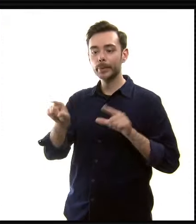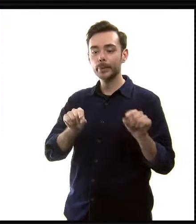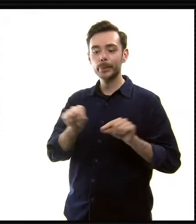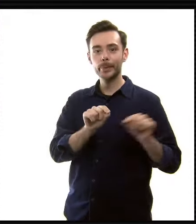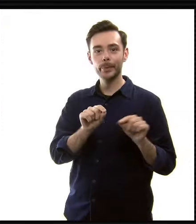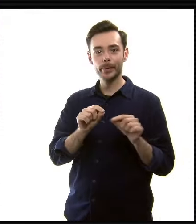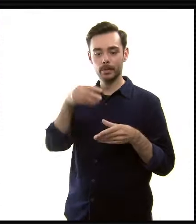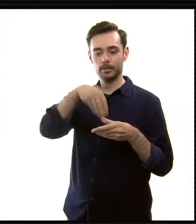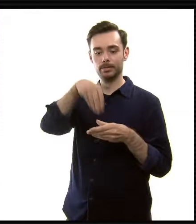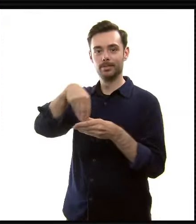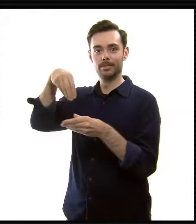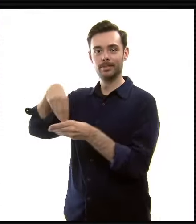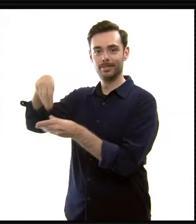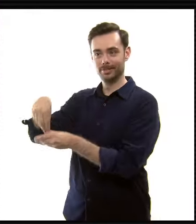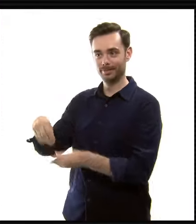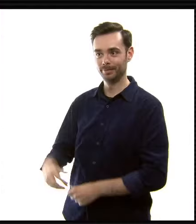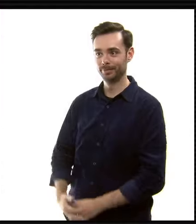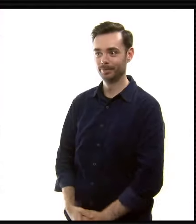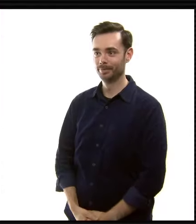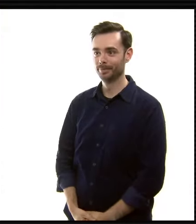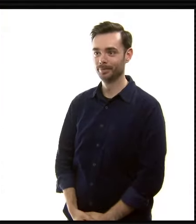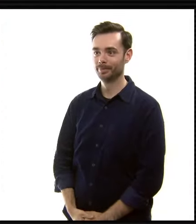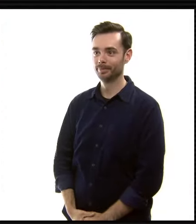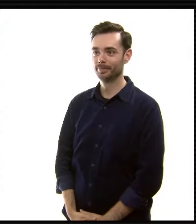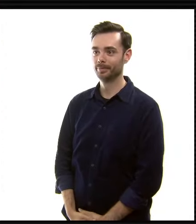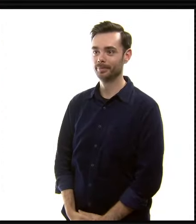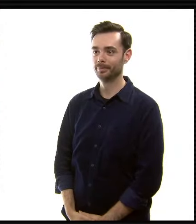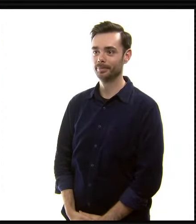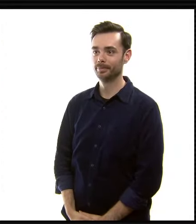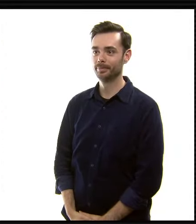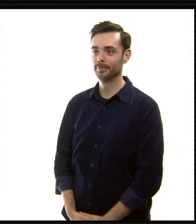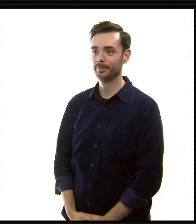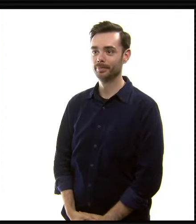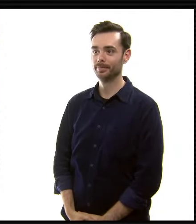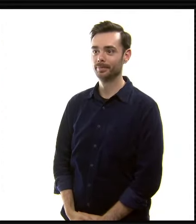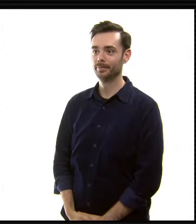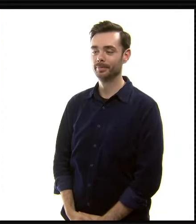the Lego minifigures packs you know and love.